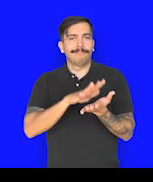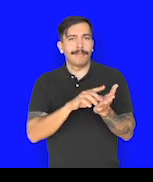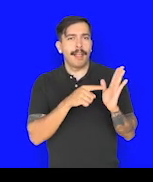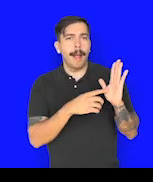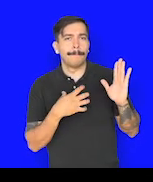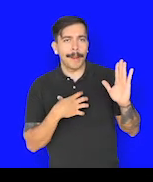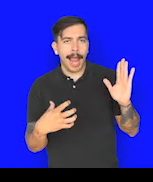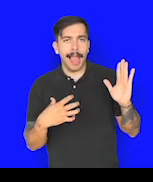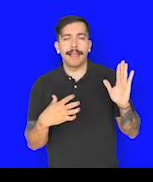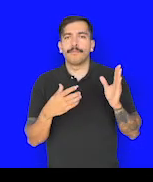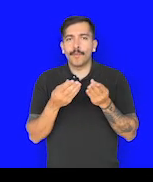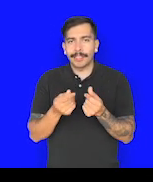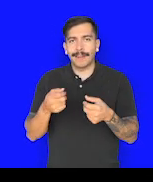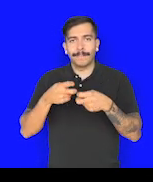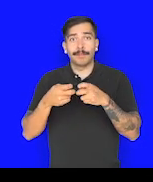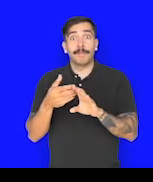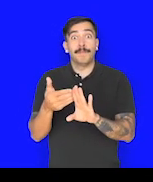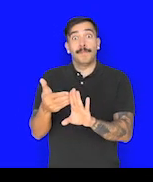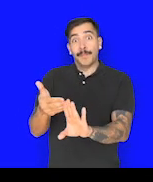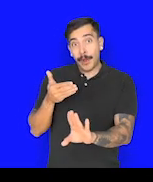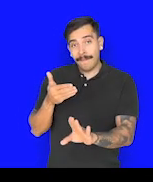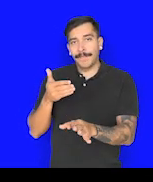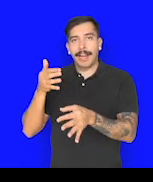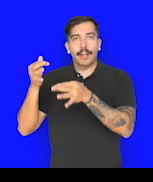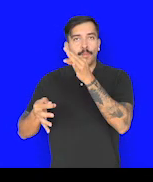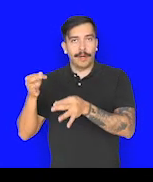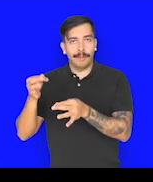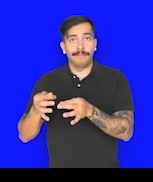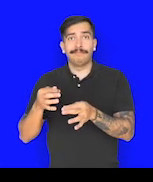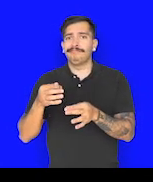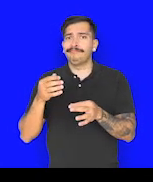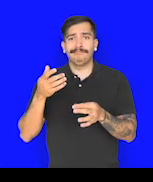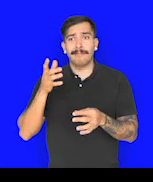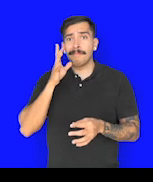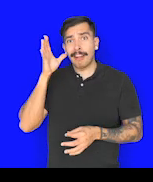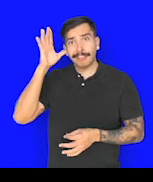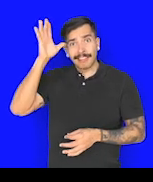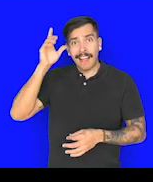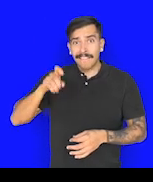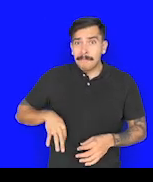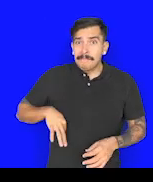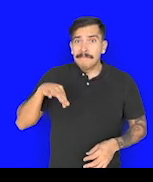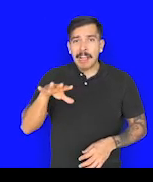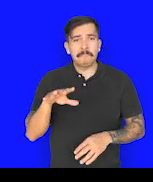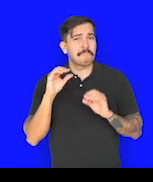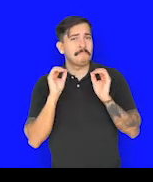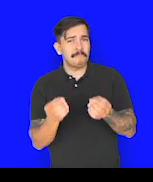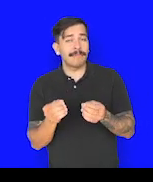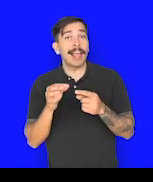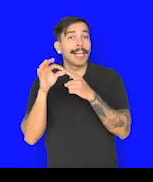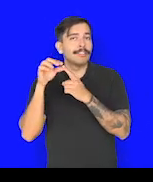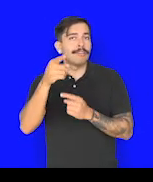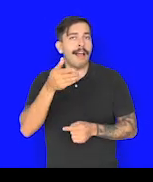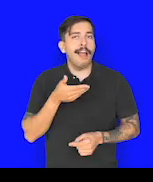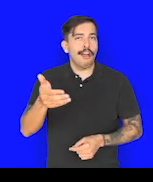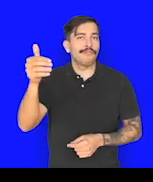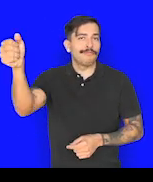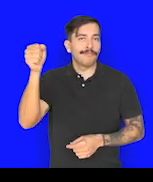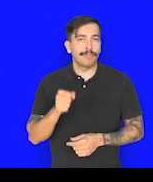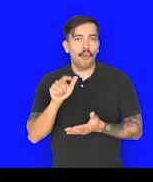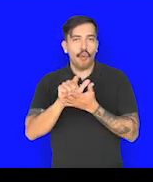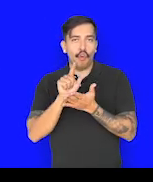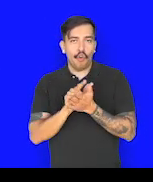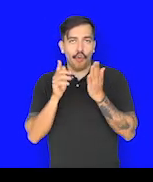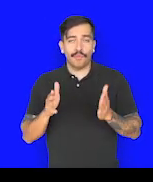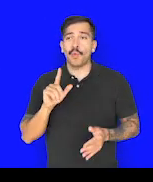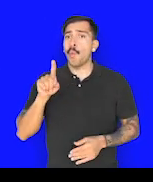and resolve issues before a due process hearing happens, and there is no cost to parents. Unless you hire an attorney, the only